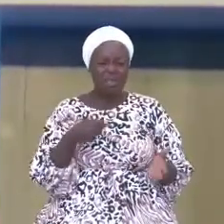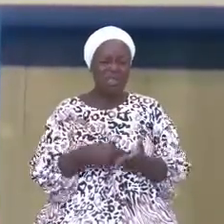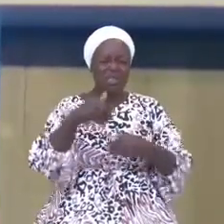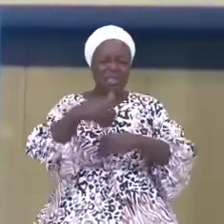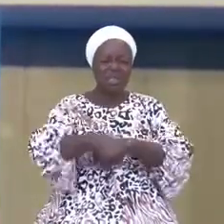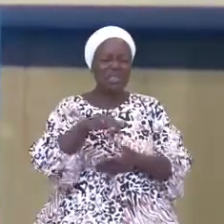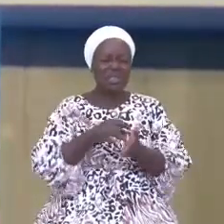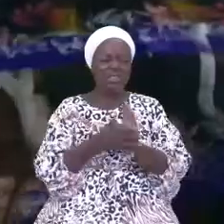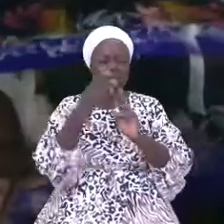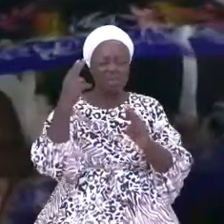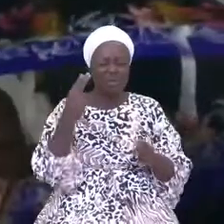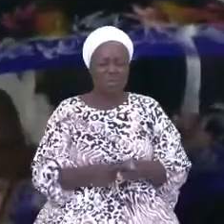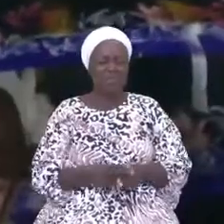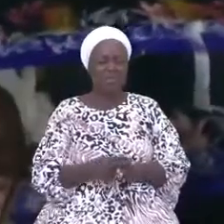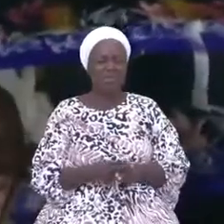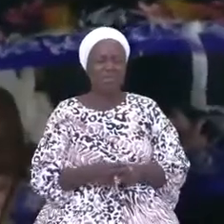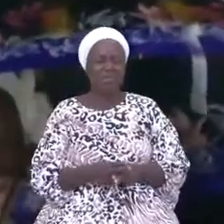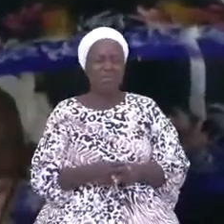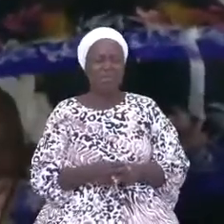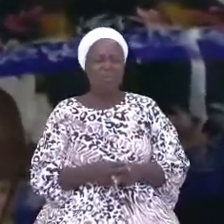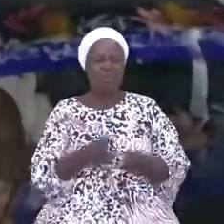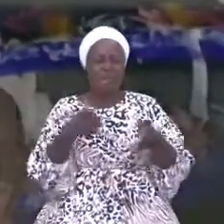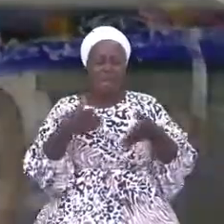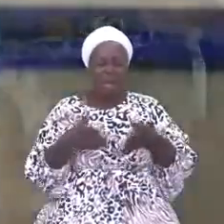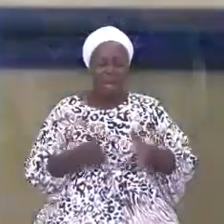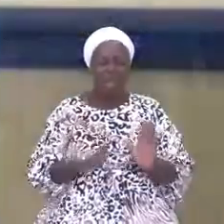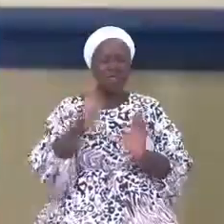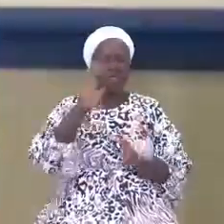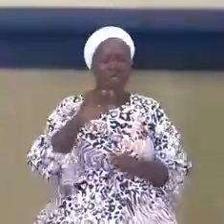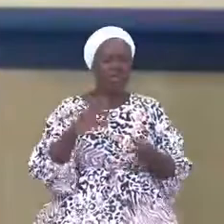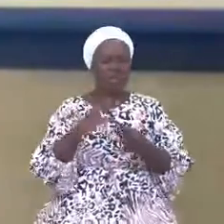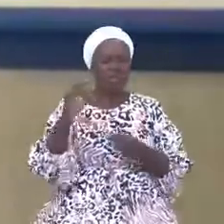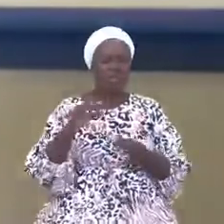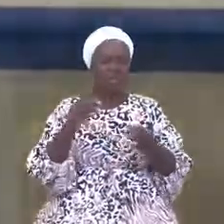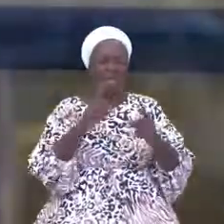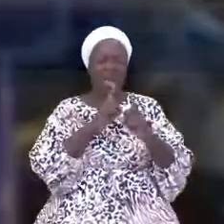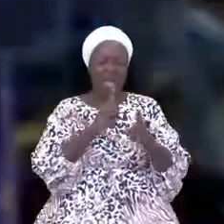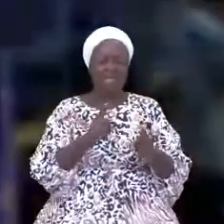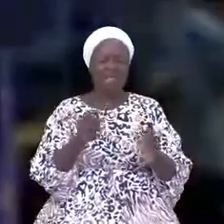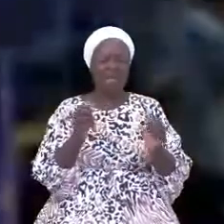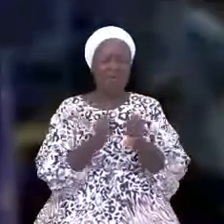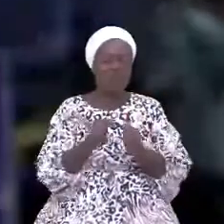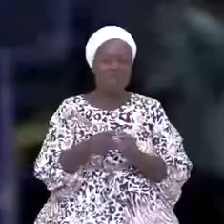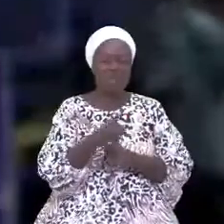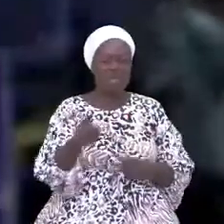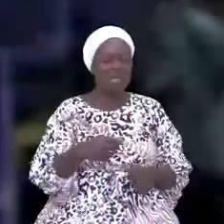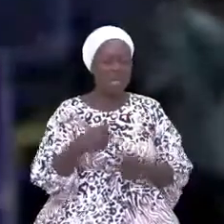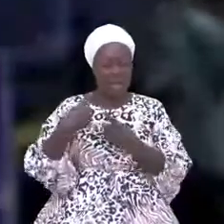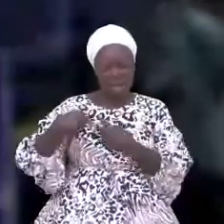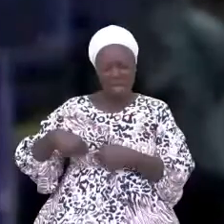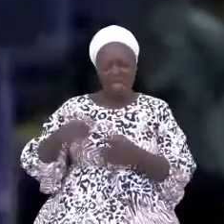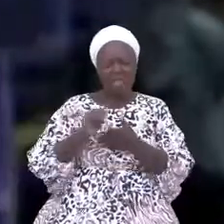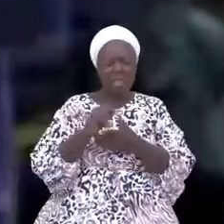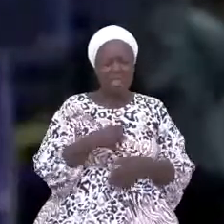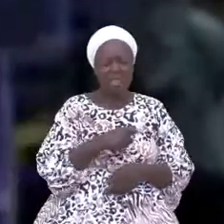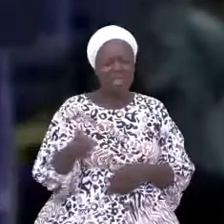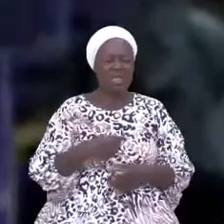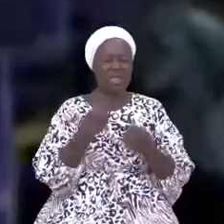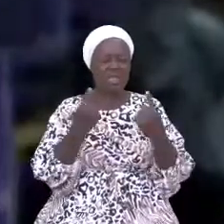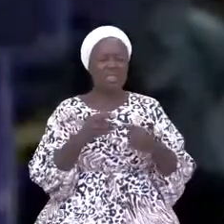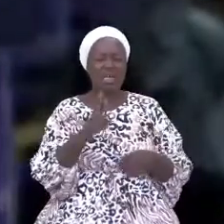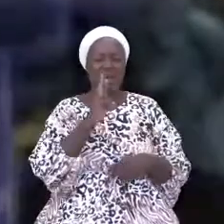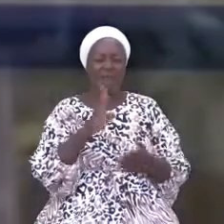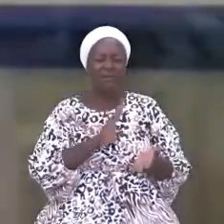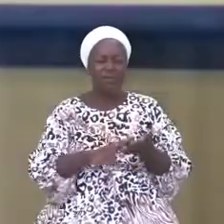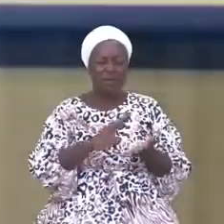Jesus' name. Let your spirit bear witness with their heart. Their sins are forgiven.